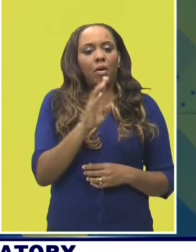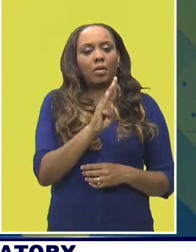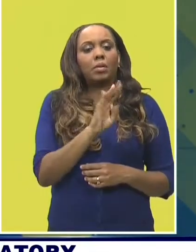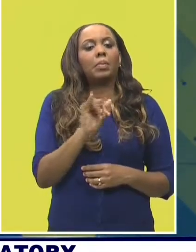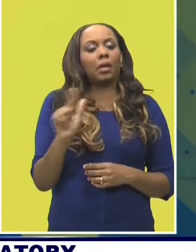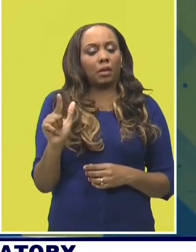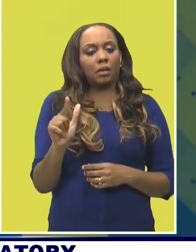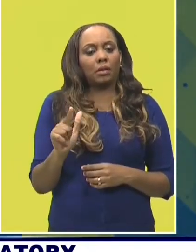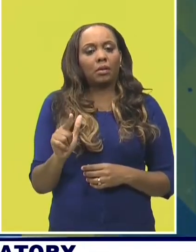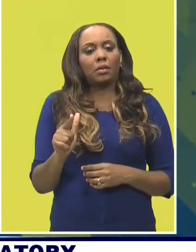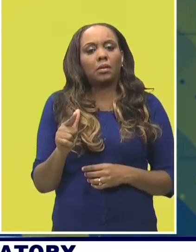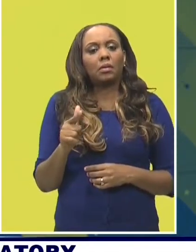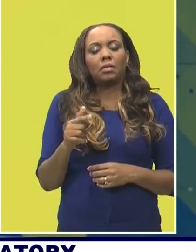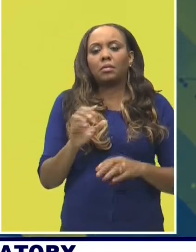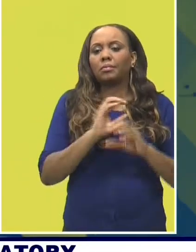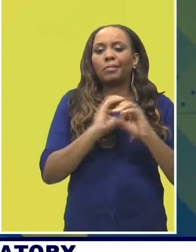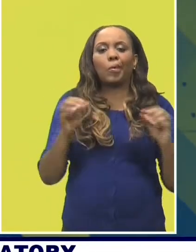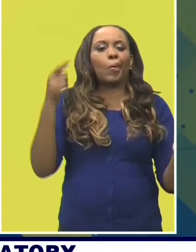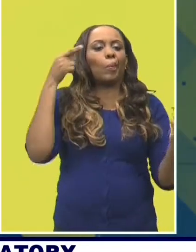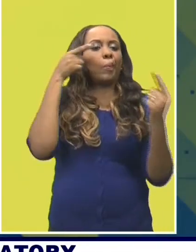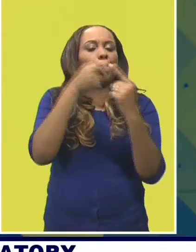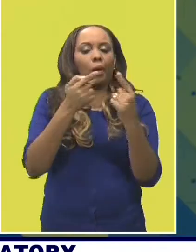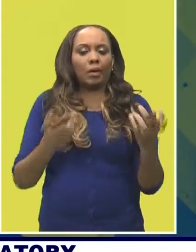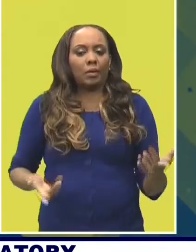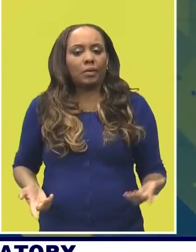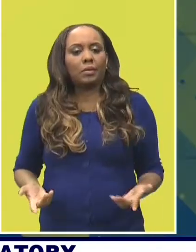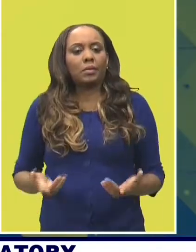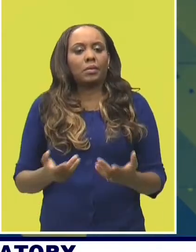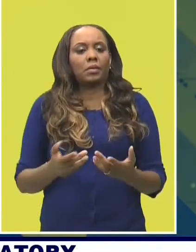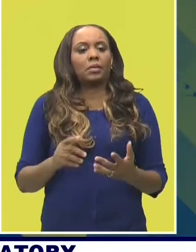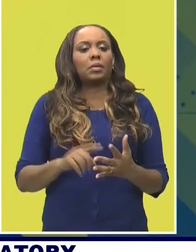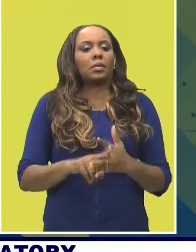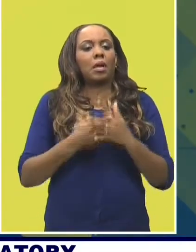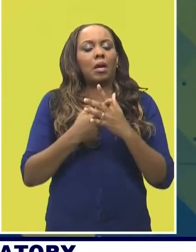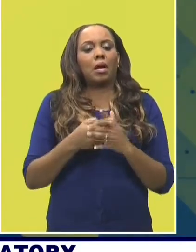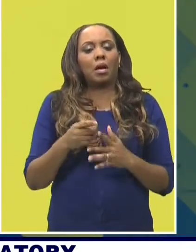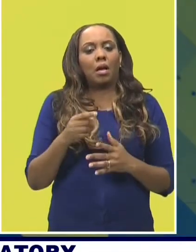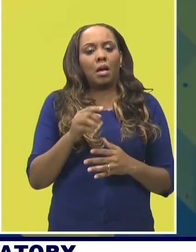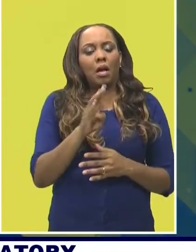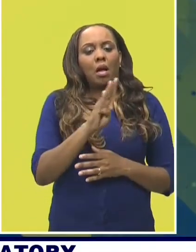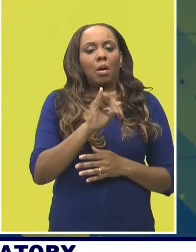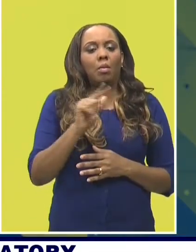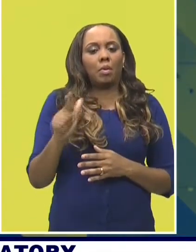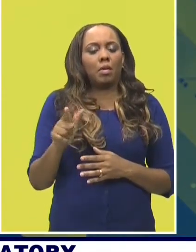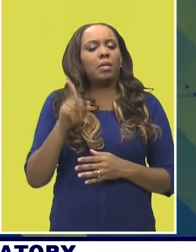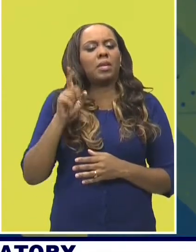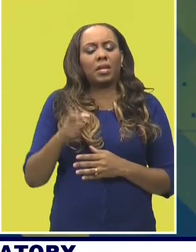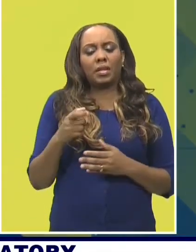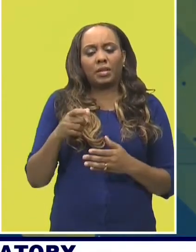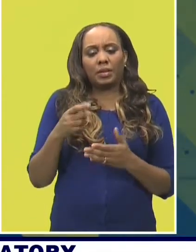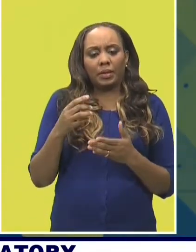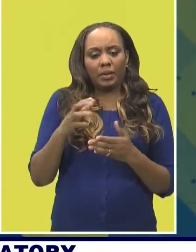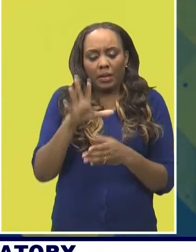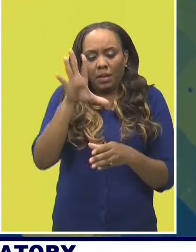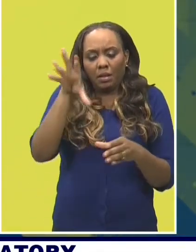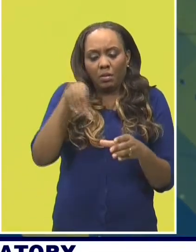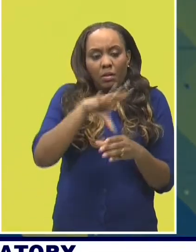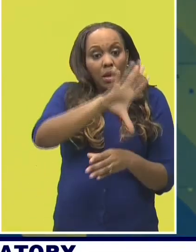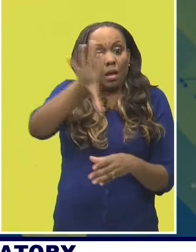point implementing an Integrity in Public Life Bill unless we covered off all of the broader issues that we had to deal with.